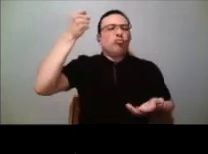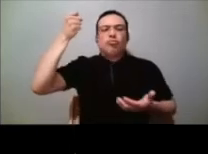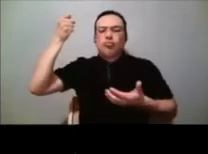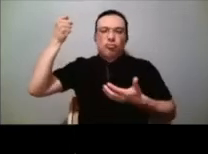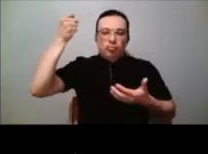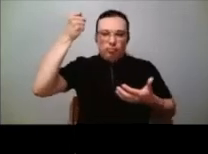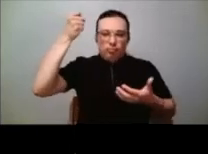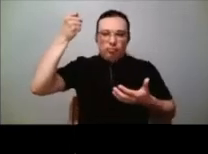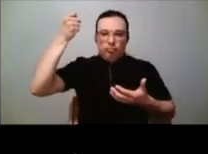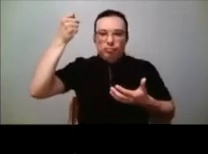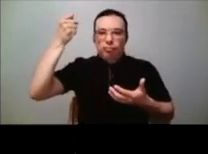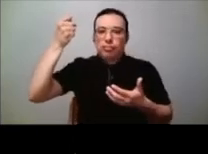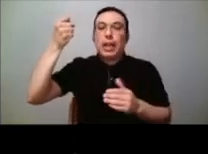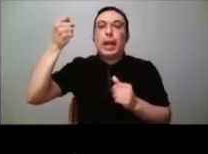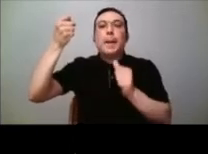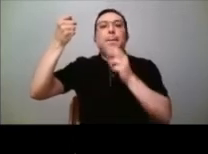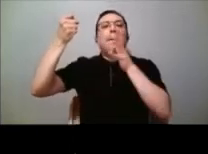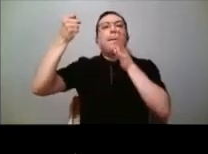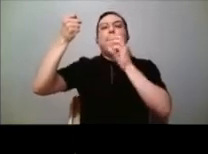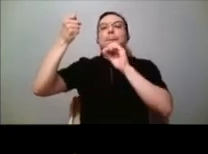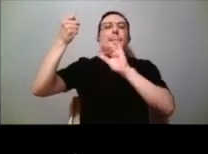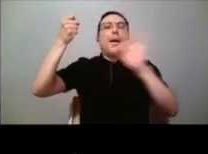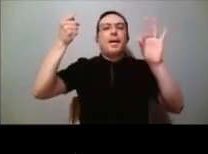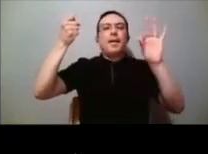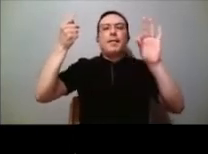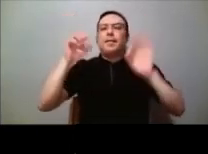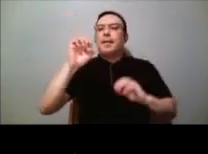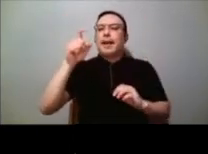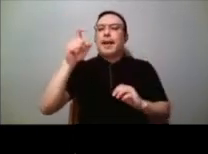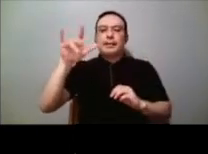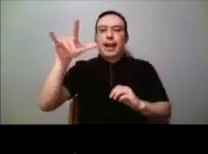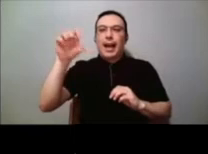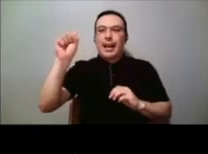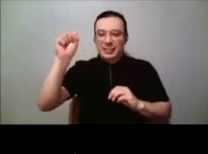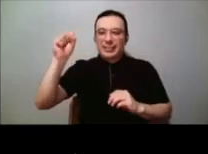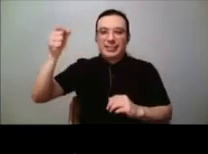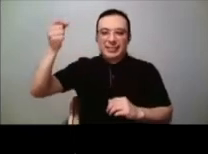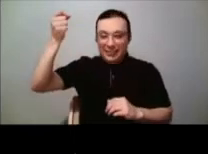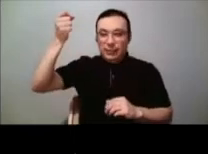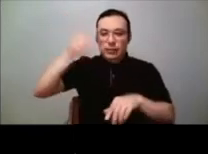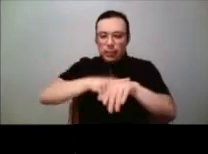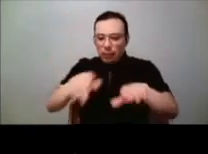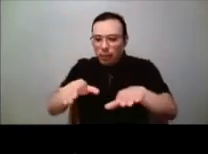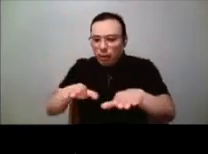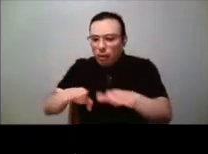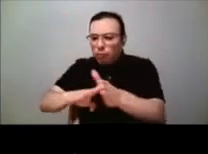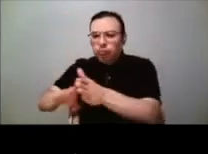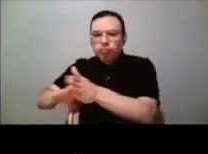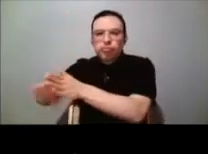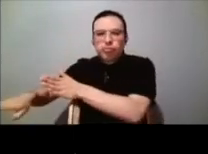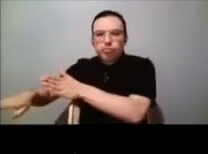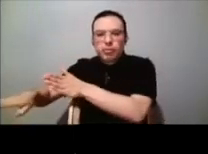named the Mother of Exiles were the source of the photograph's claim to illumination. The photograph I refuse